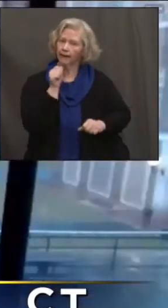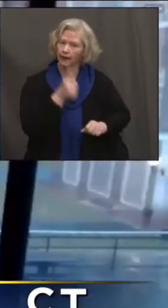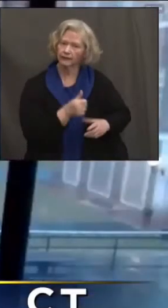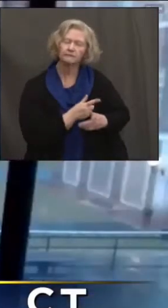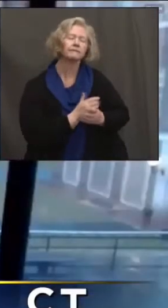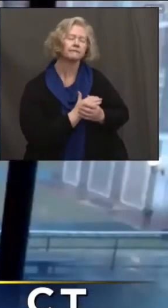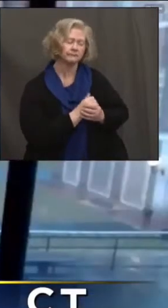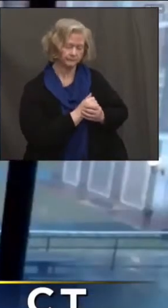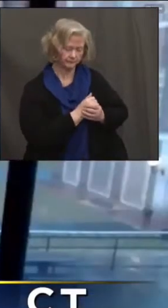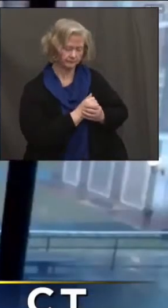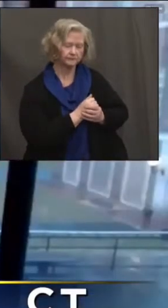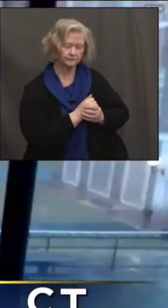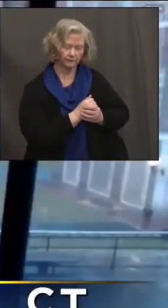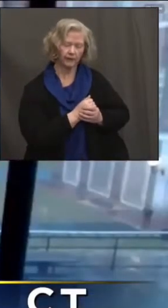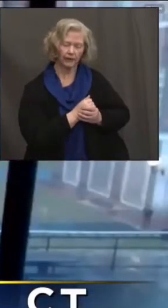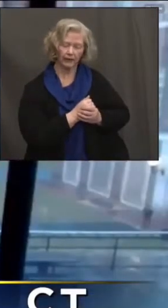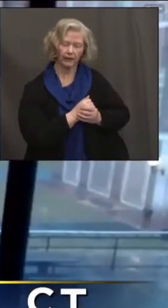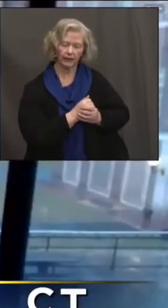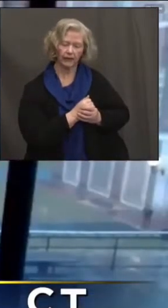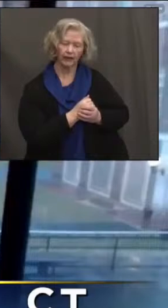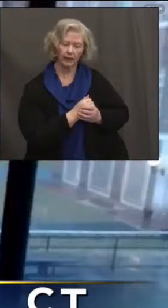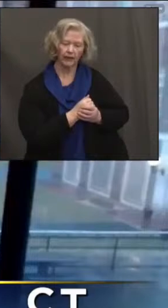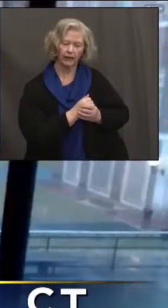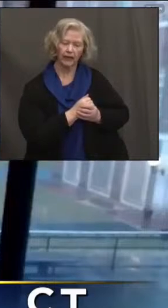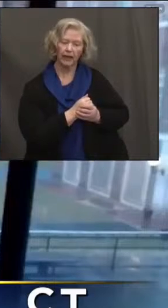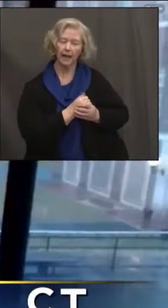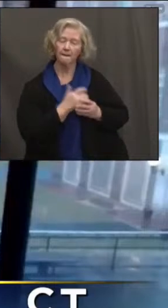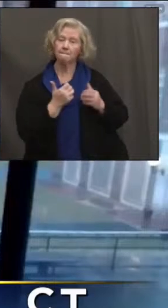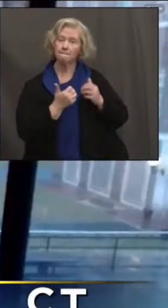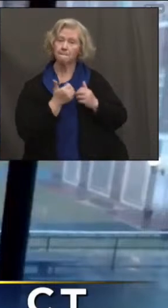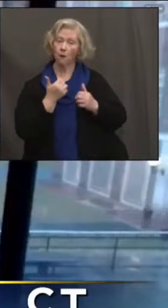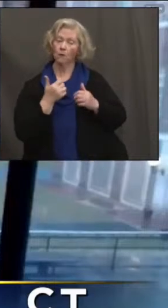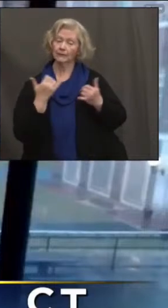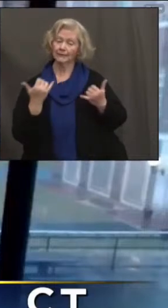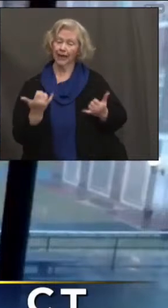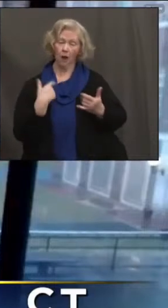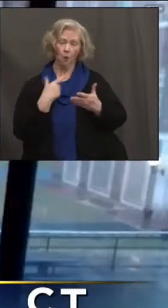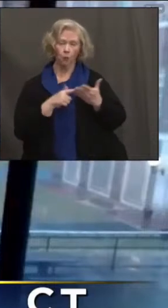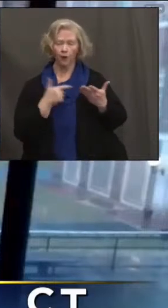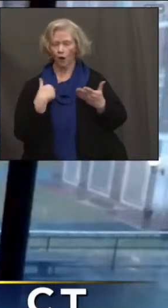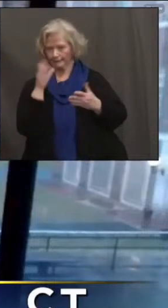think much of this at this point is speculation.